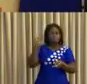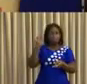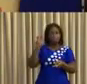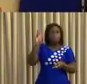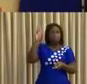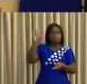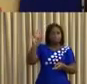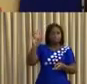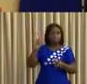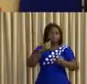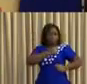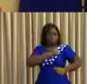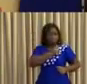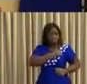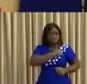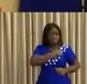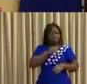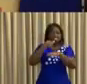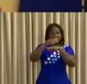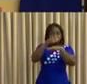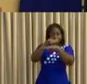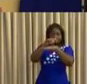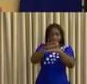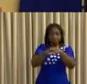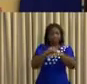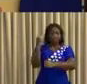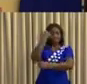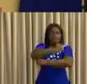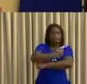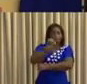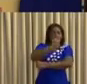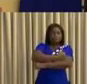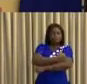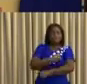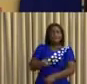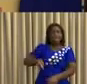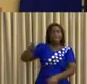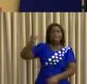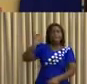207 soldiers have been deployed along the borders of the Upper East region,